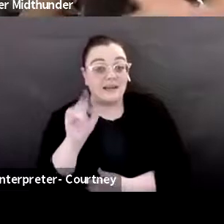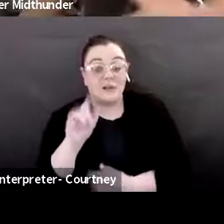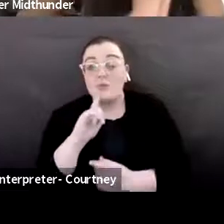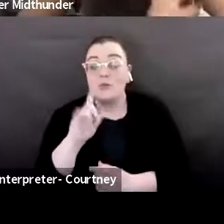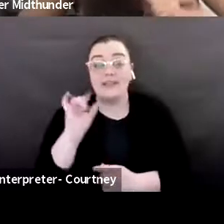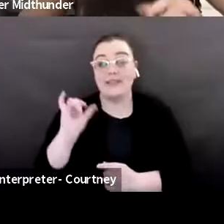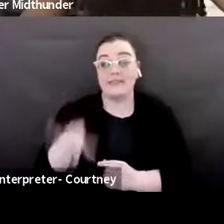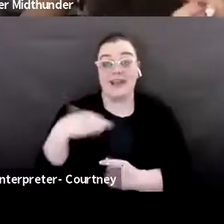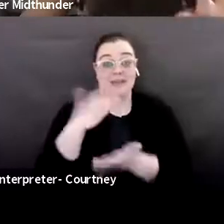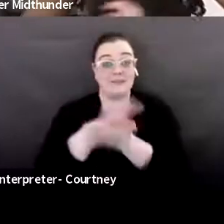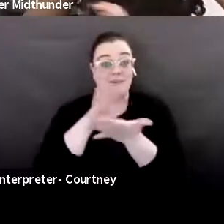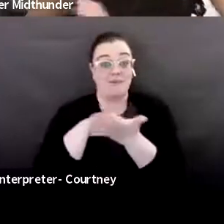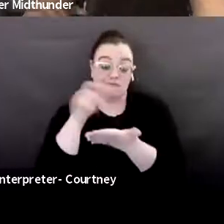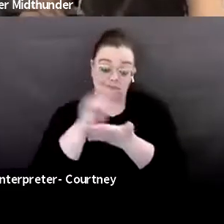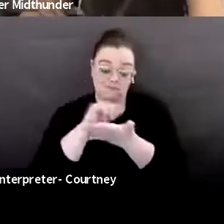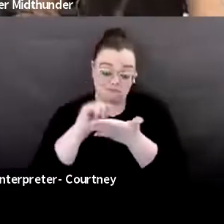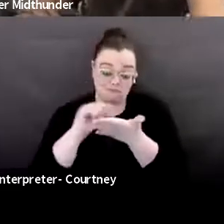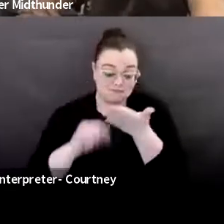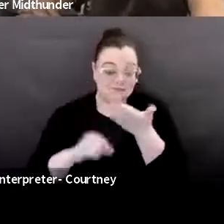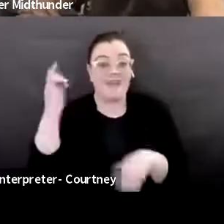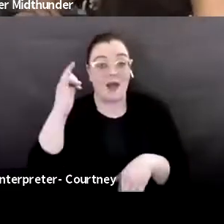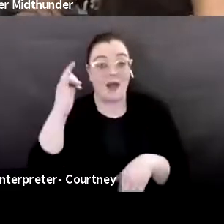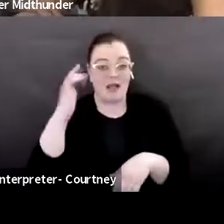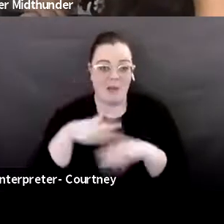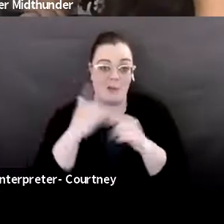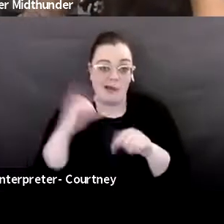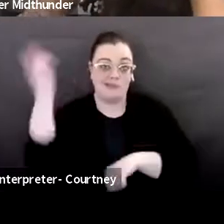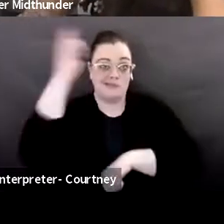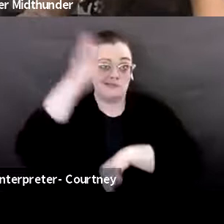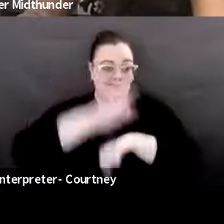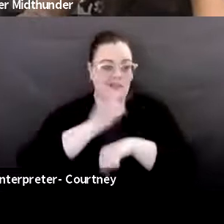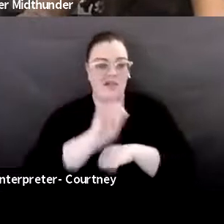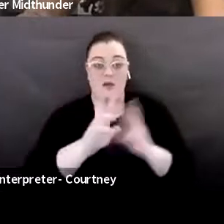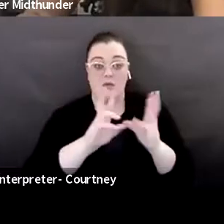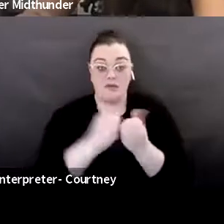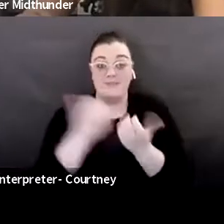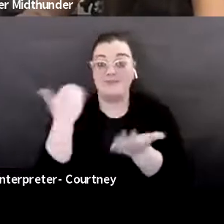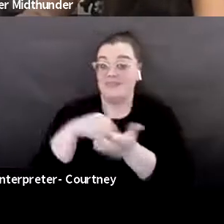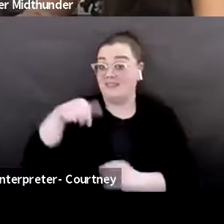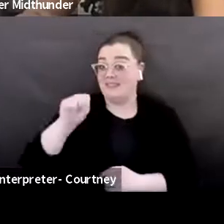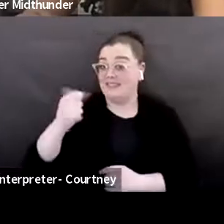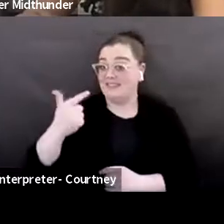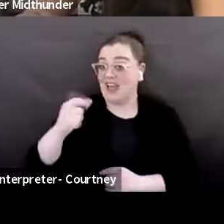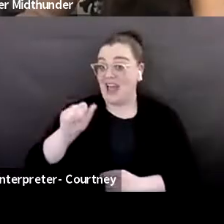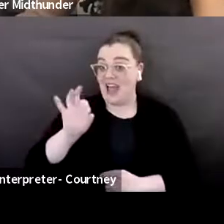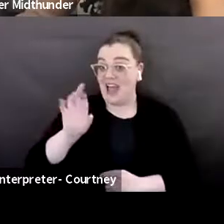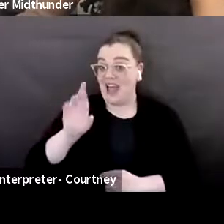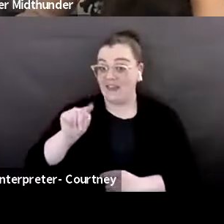our document was born from that workshop, which was a SAG-AFTRA workshop. Yes.